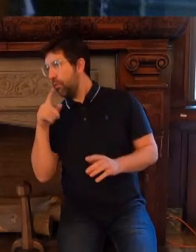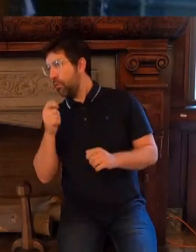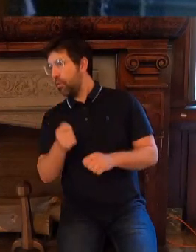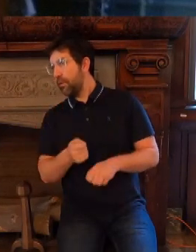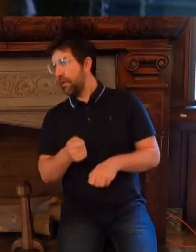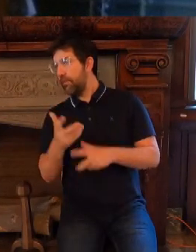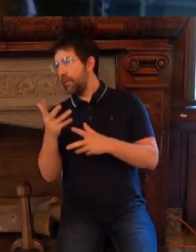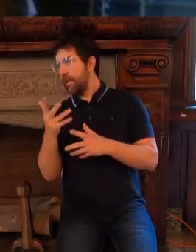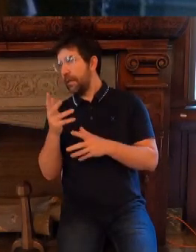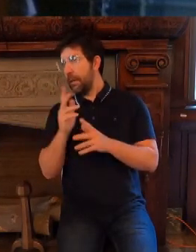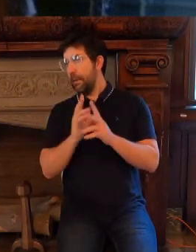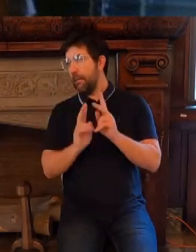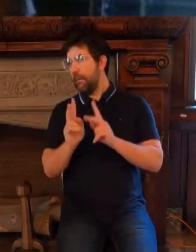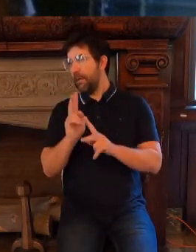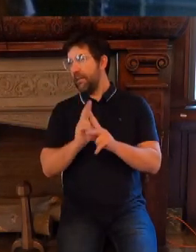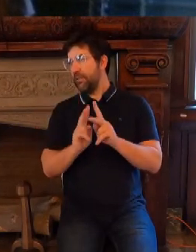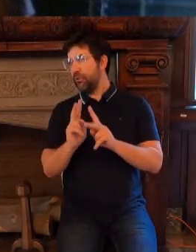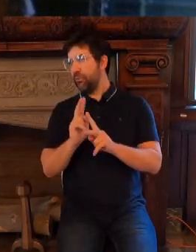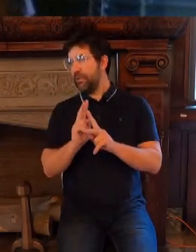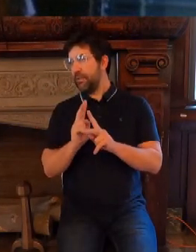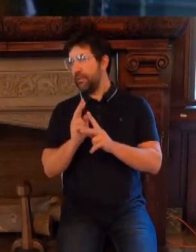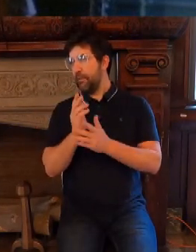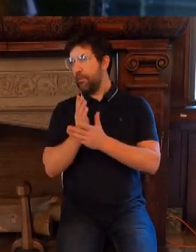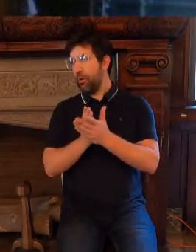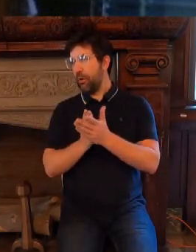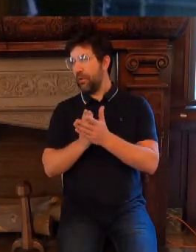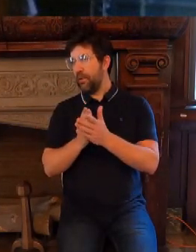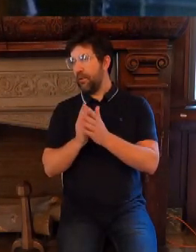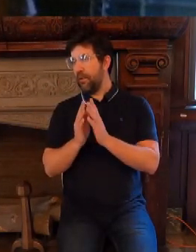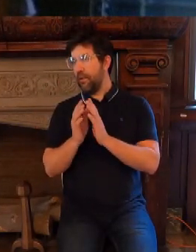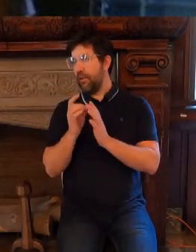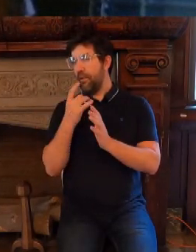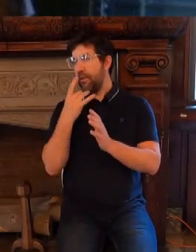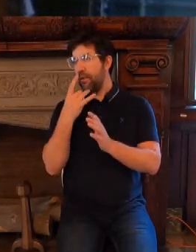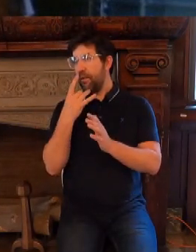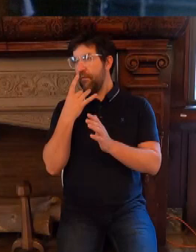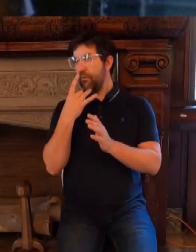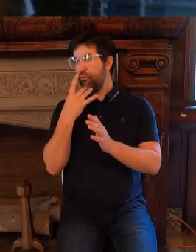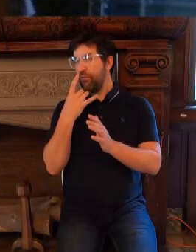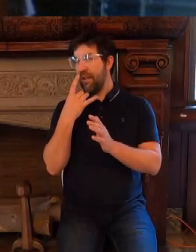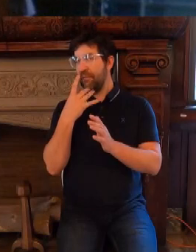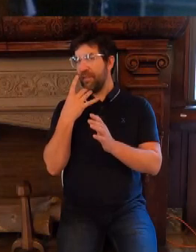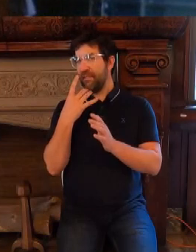the pedestrian-only segment of the traffic signalization?